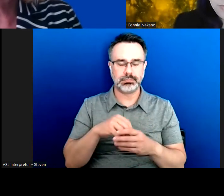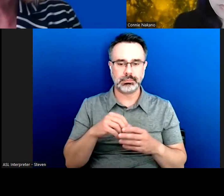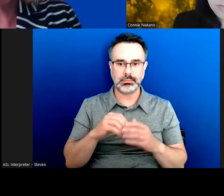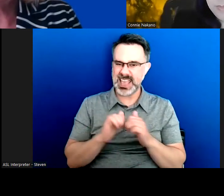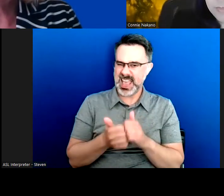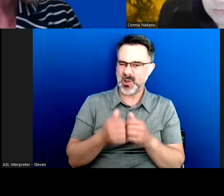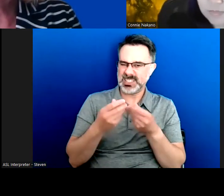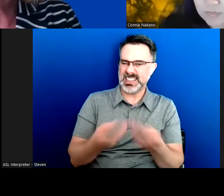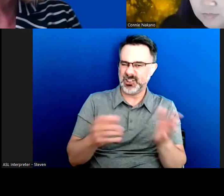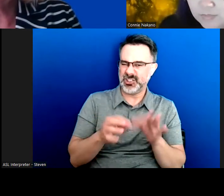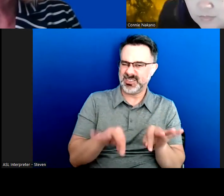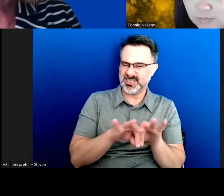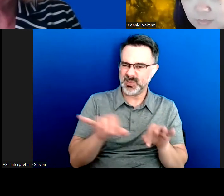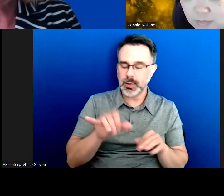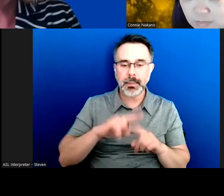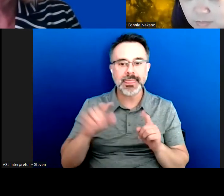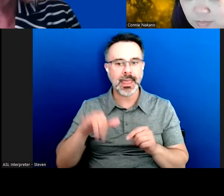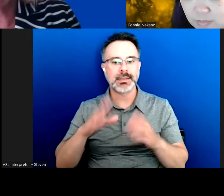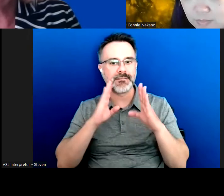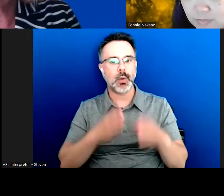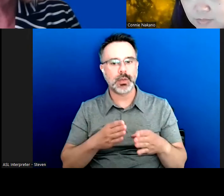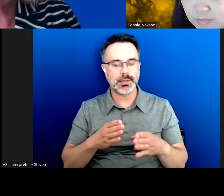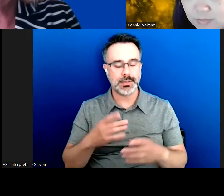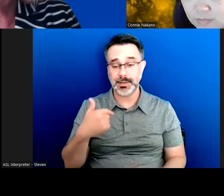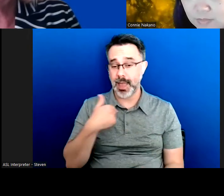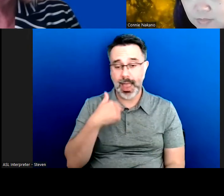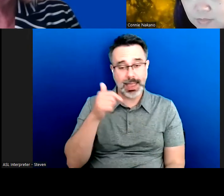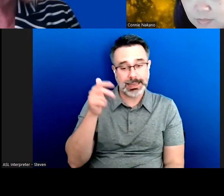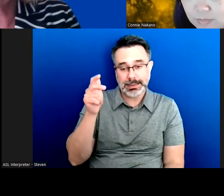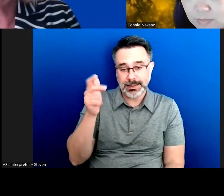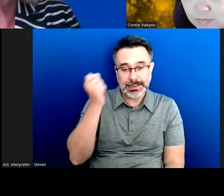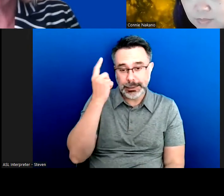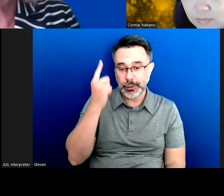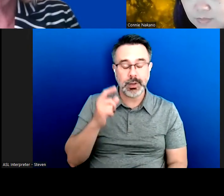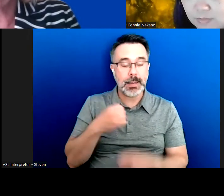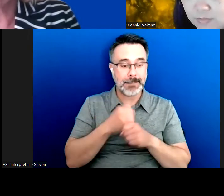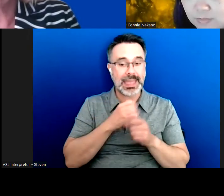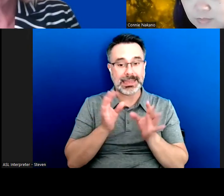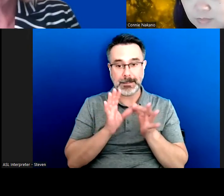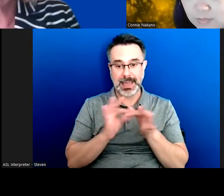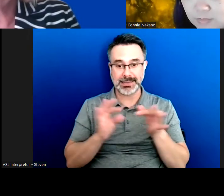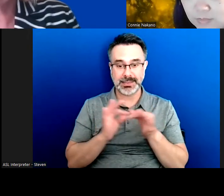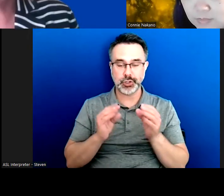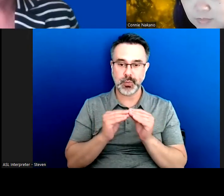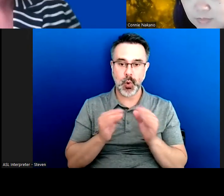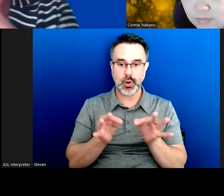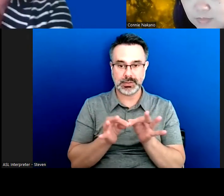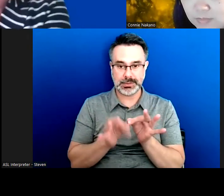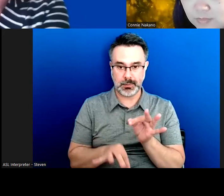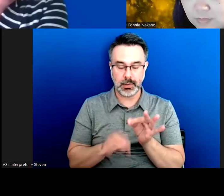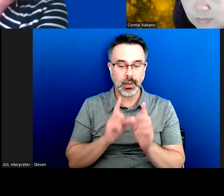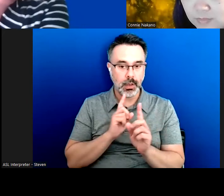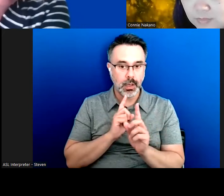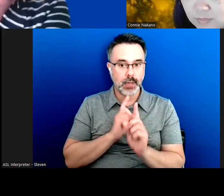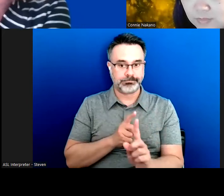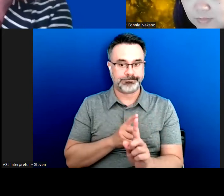that's absolutely the focus. And I hear you that simplifying the message and what our ultimate aim is coming off